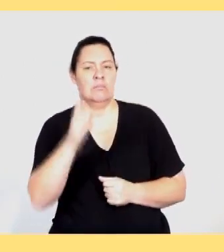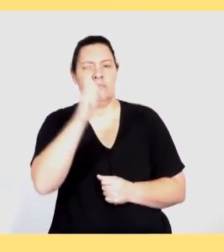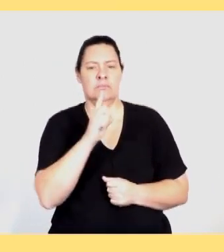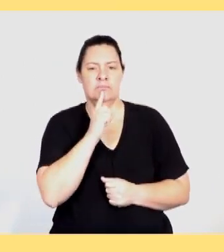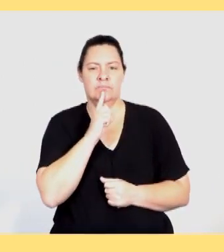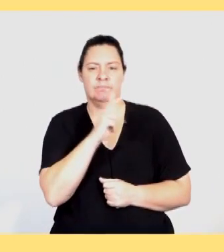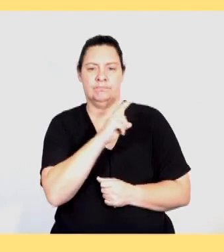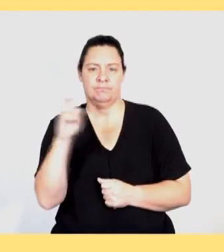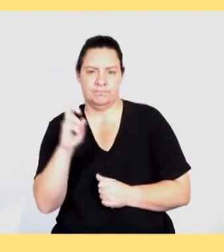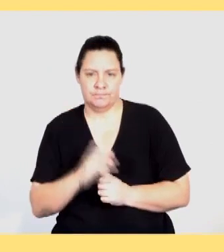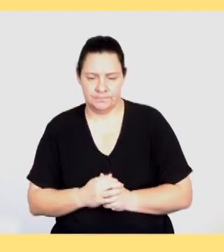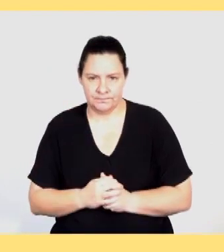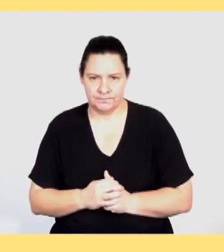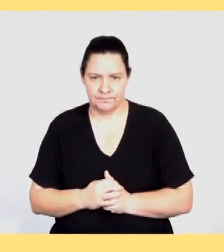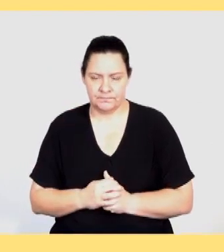here?